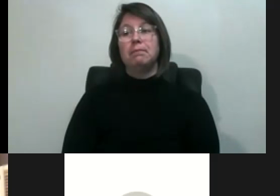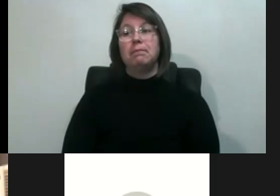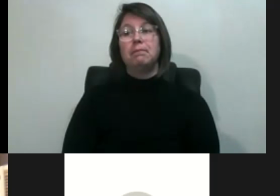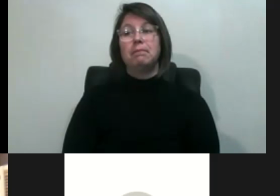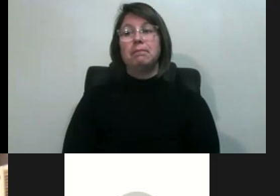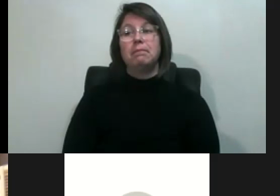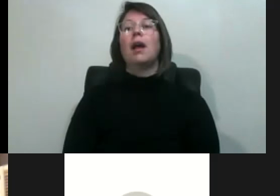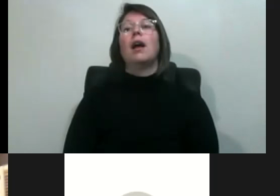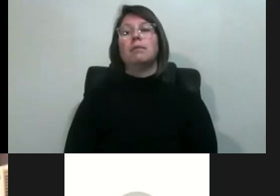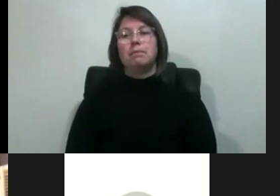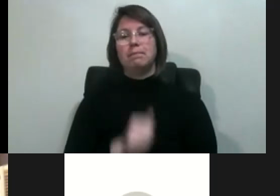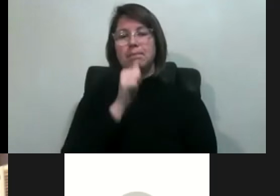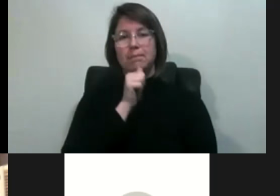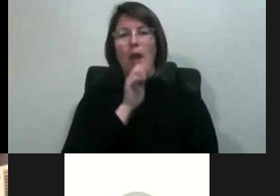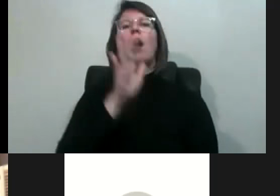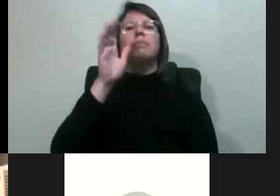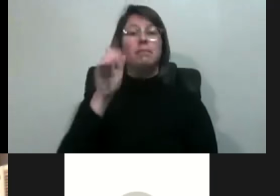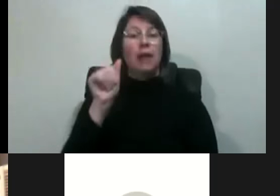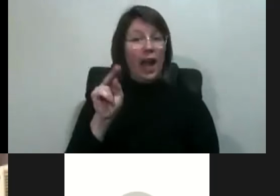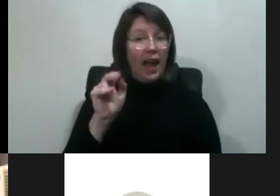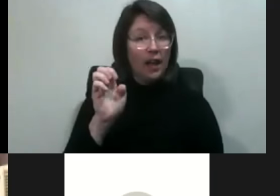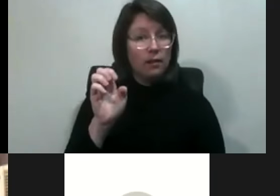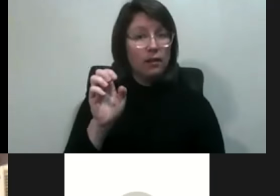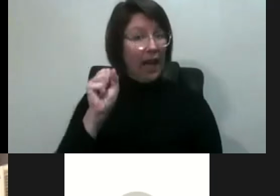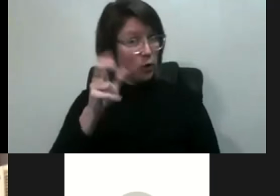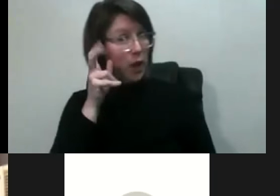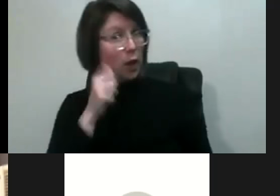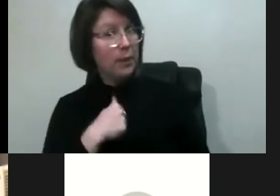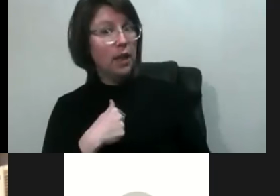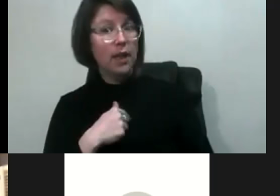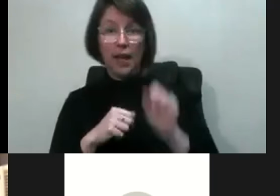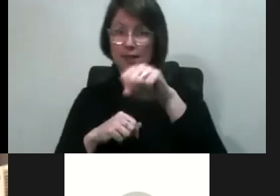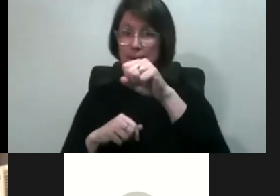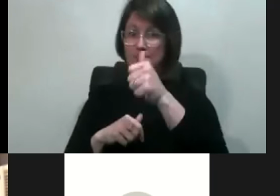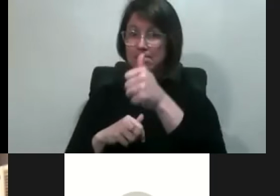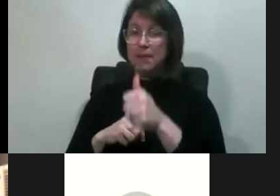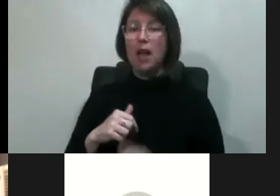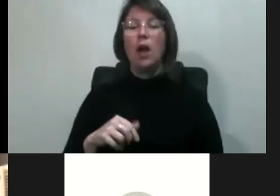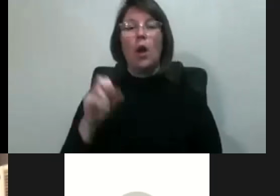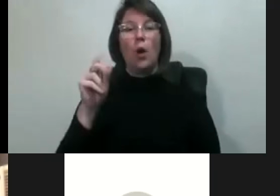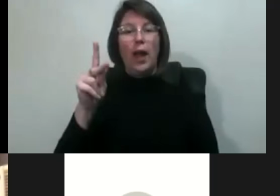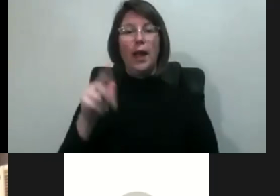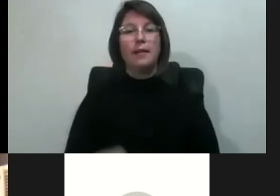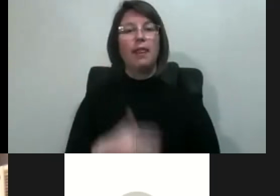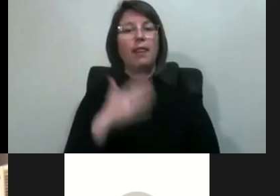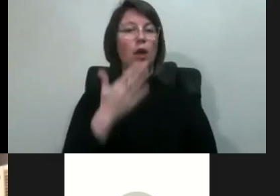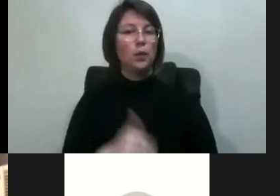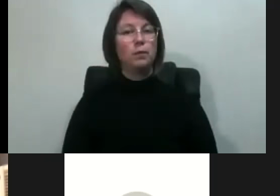Oh, bear with me one second. Oh, Anne-Marie? Yes, can you hear me? Yes, I can. Okay, thank you.